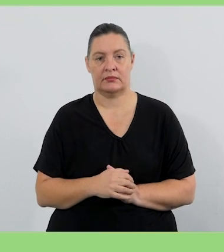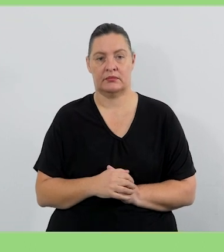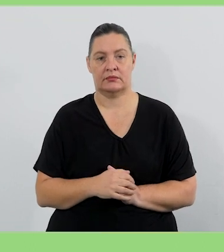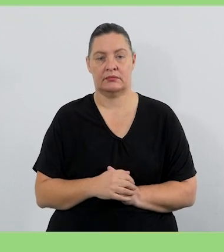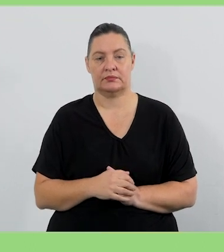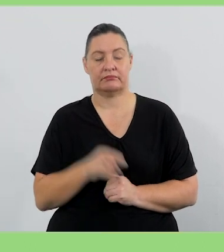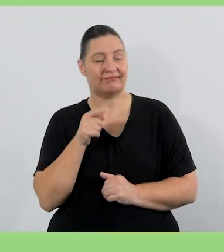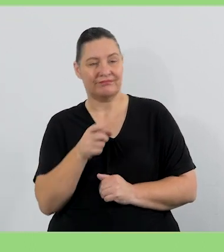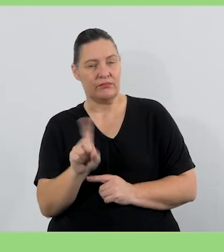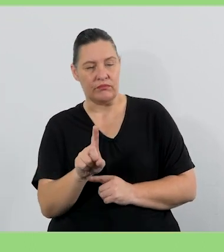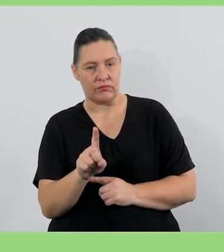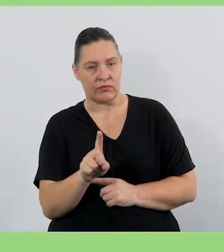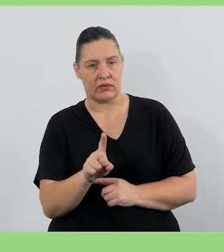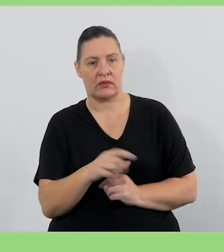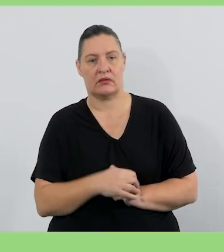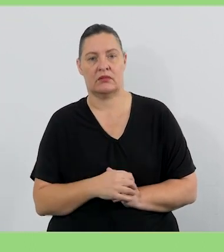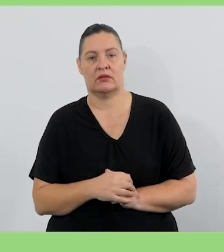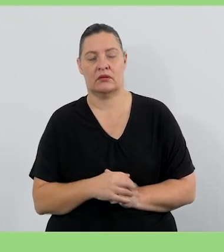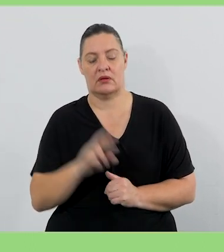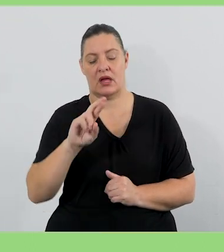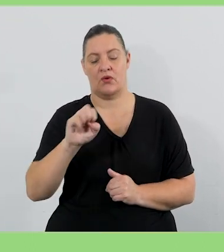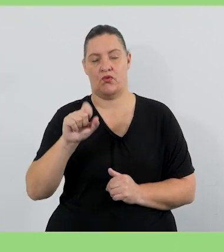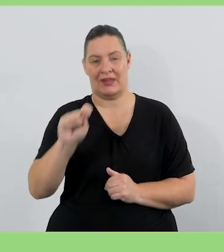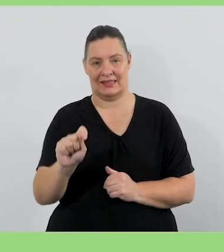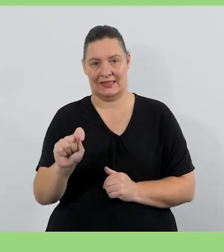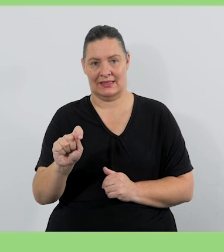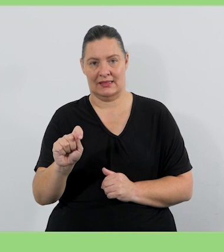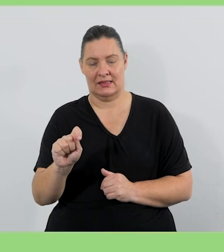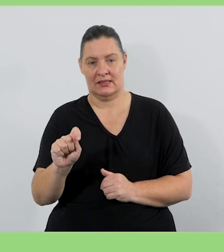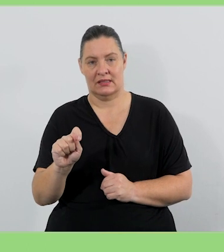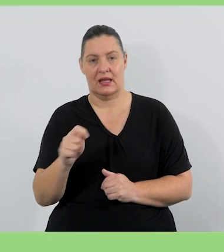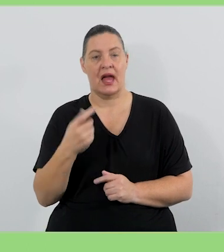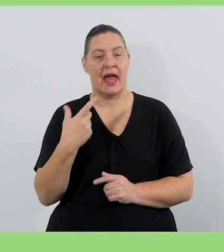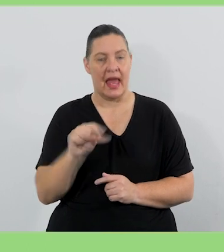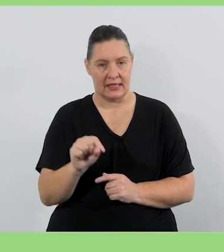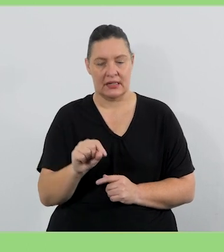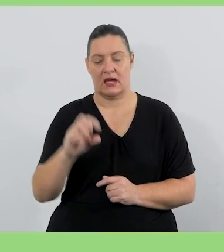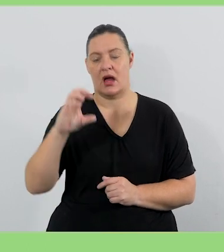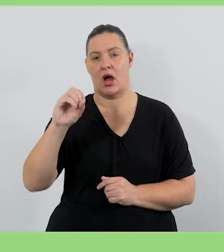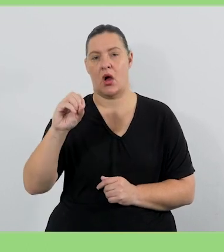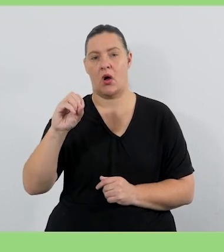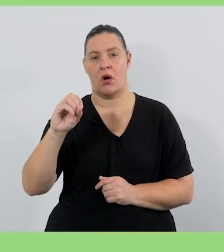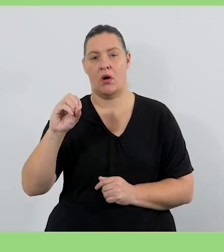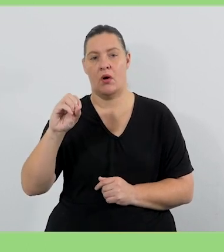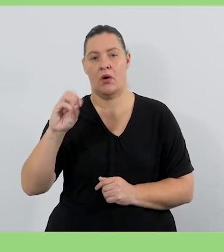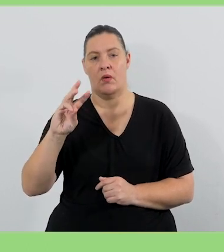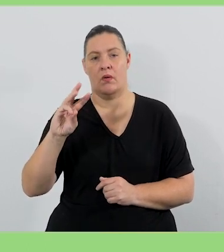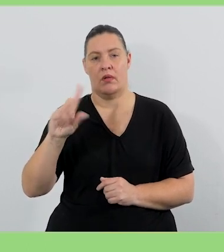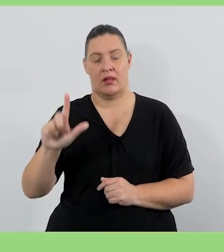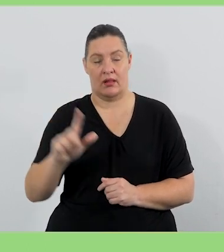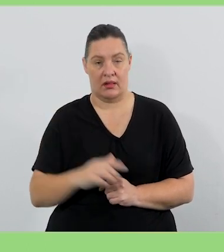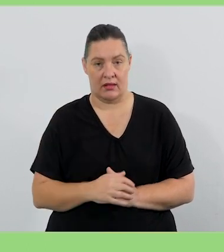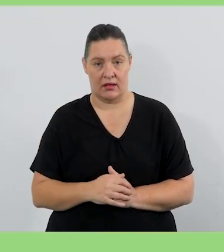Our carnivore in this case is the rat and the owl.